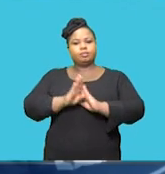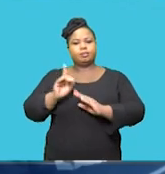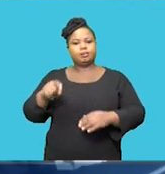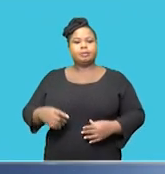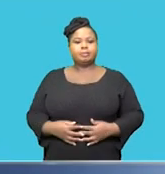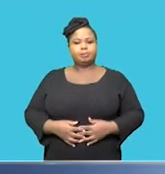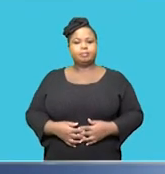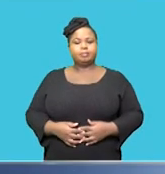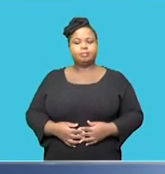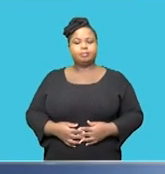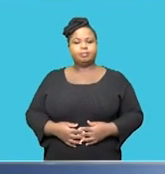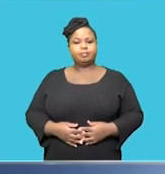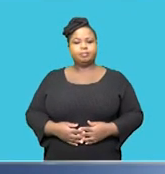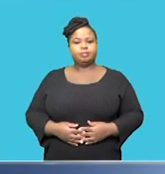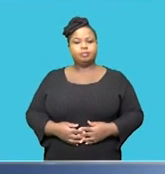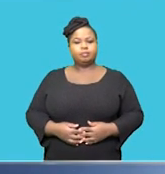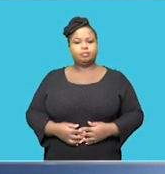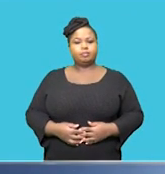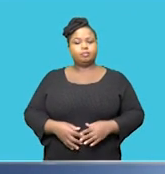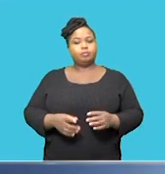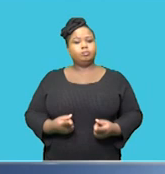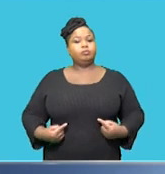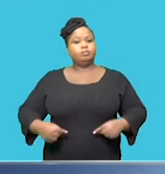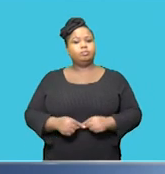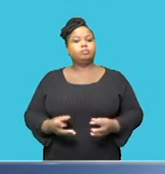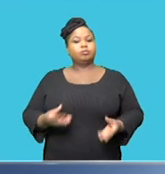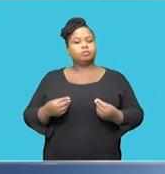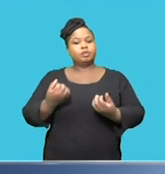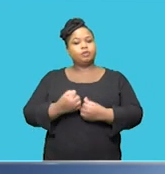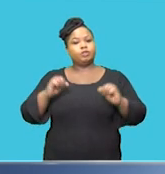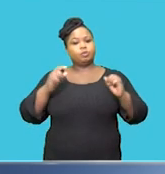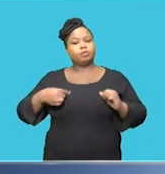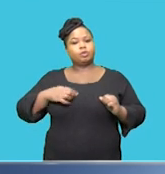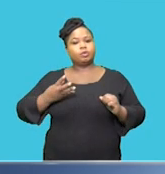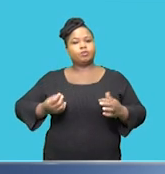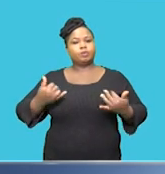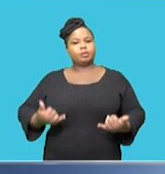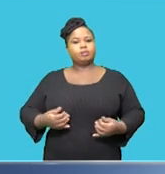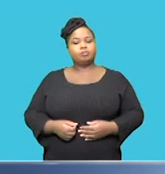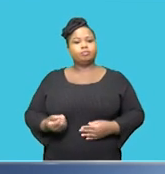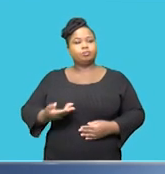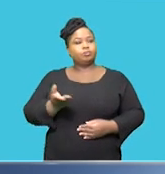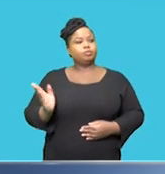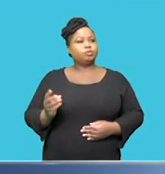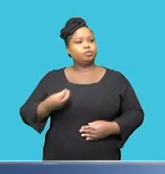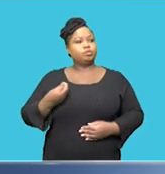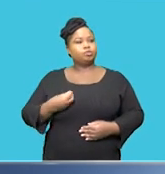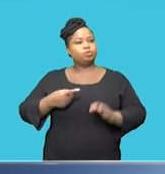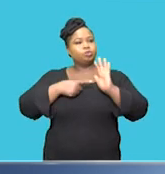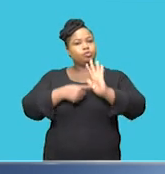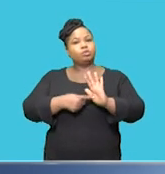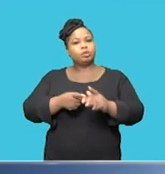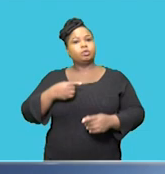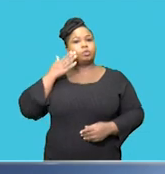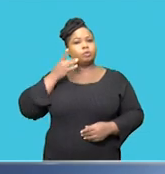lizwe. For us to enjoy the benefit of the freedom we have today, this shows us that when you are young and given